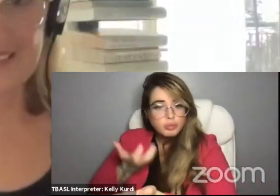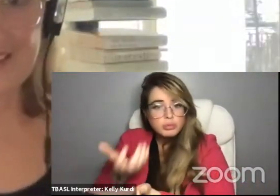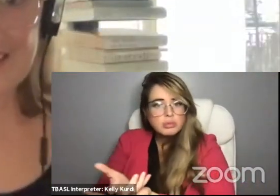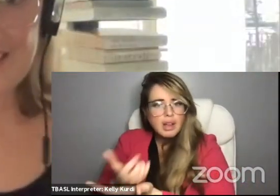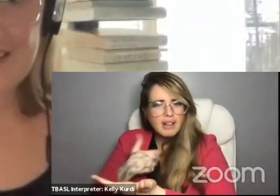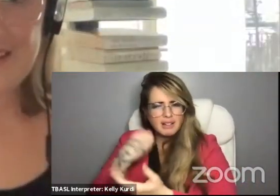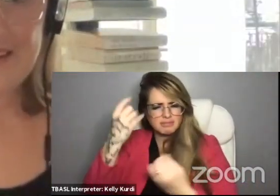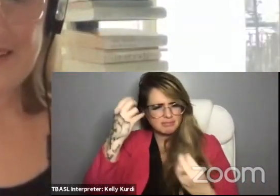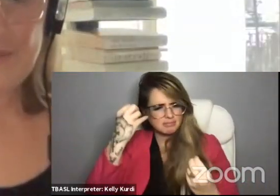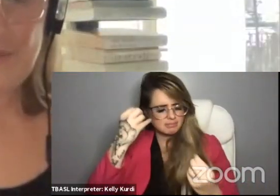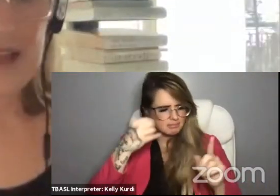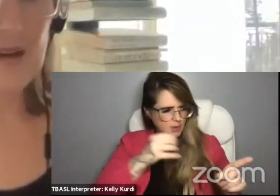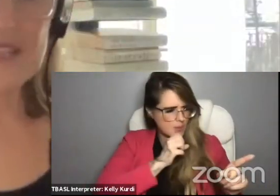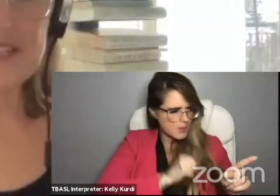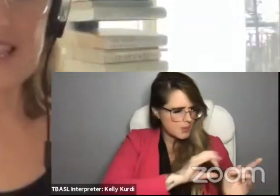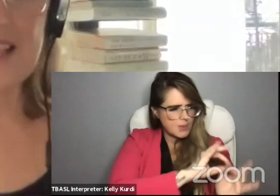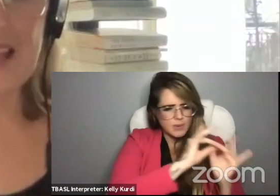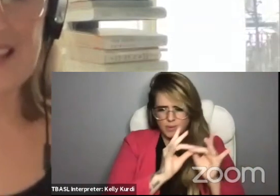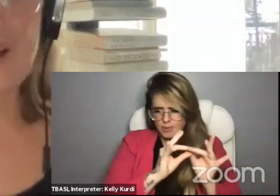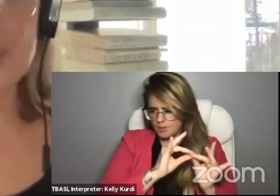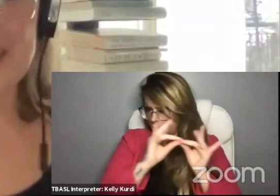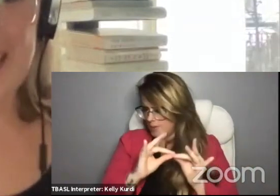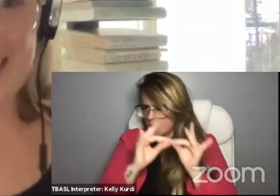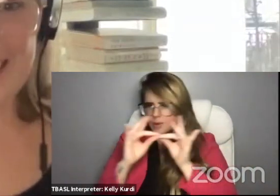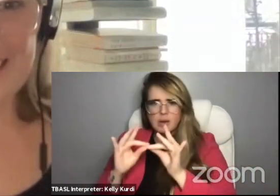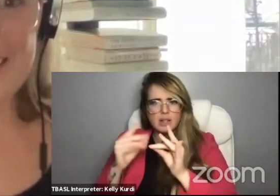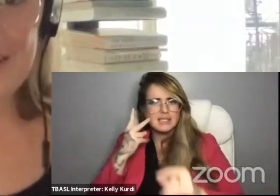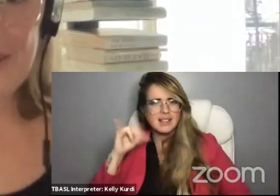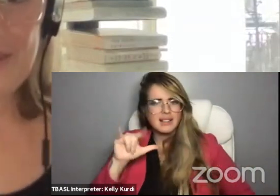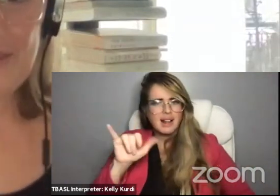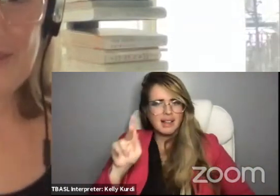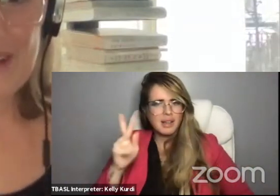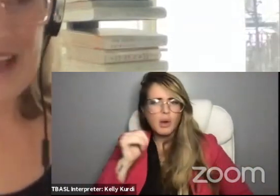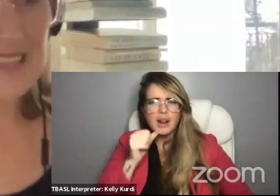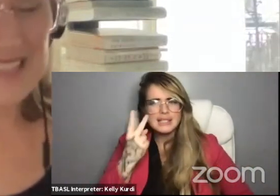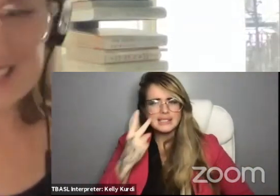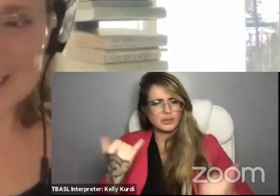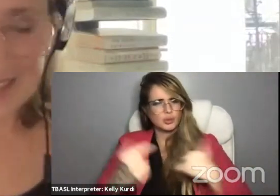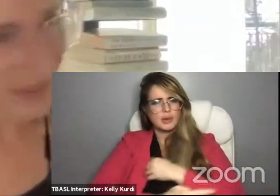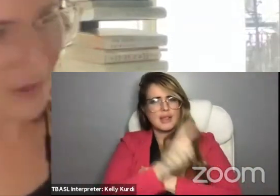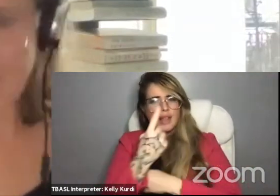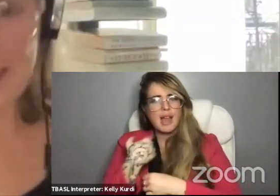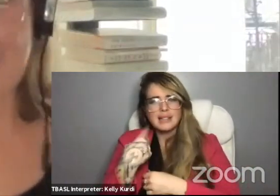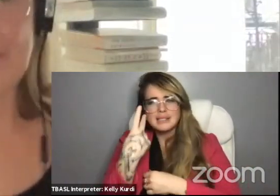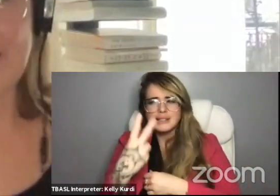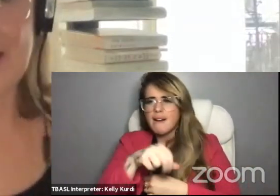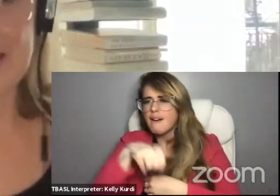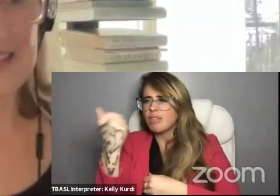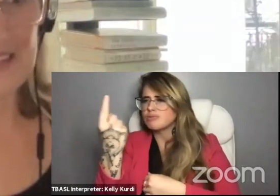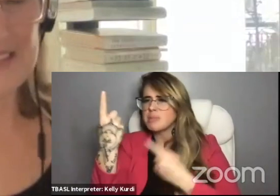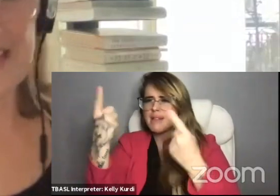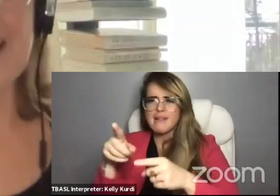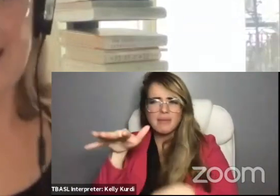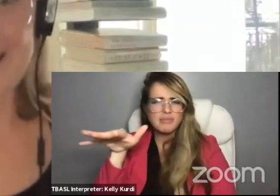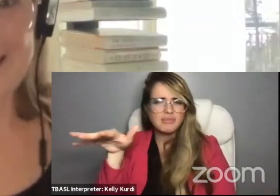links? Why aren't we seeing that now today? I see this other thing happening in